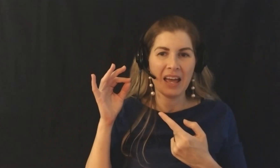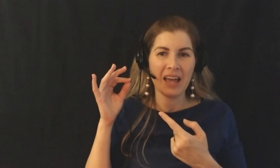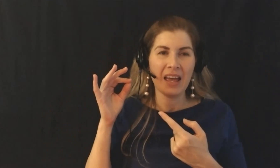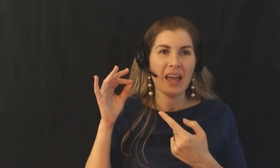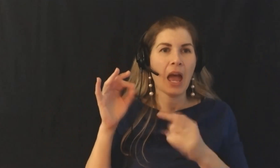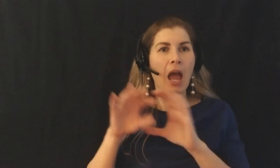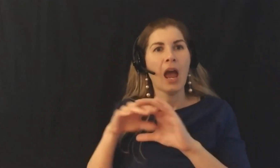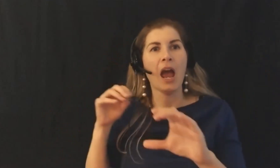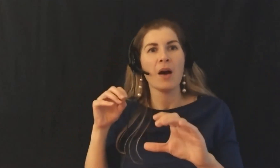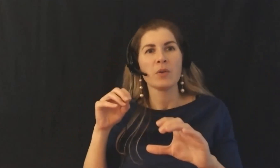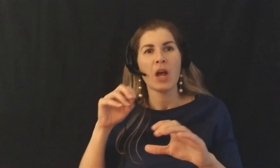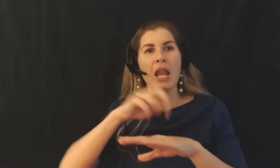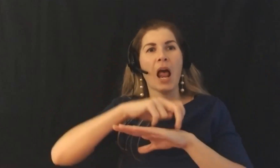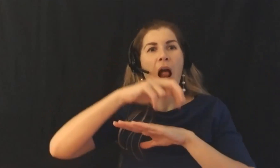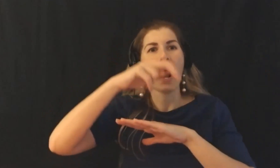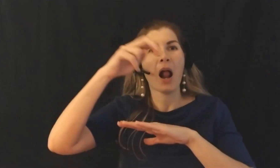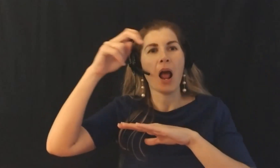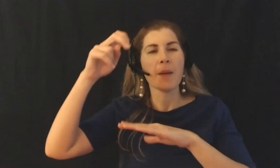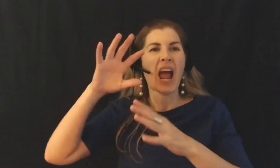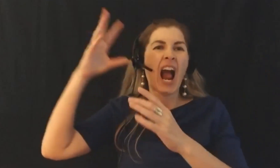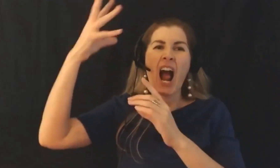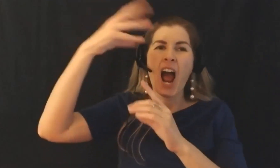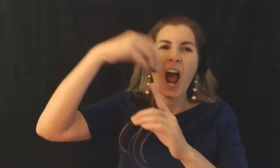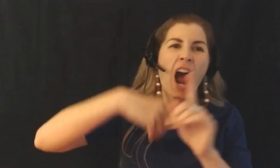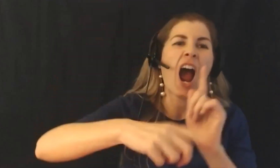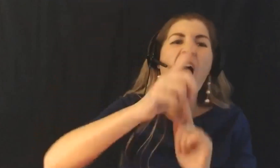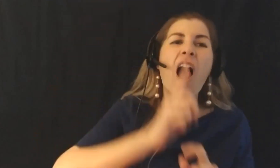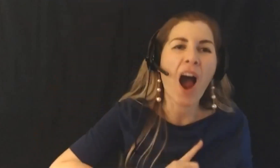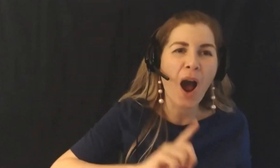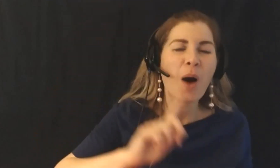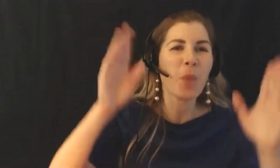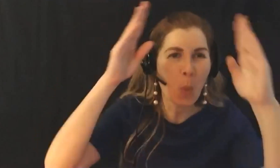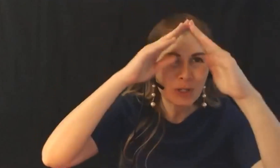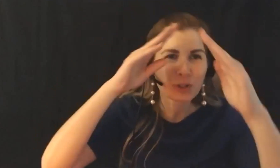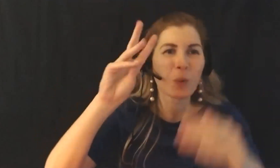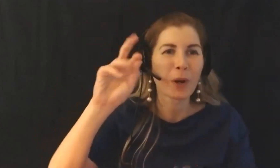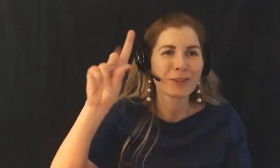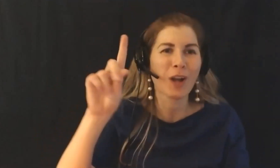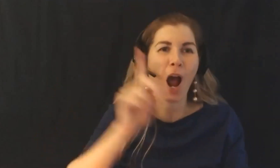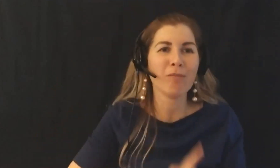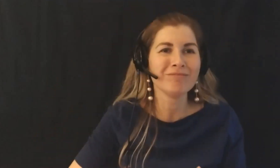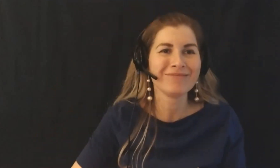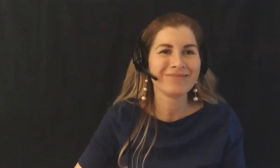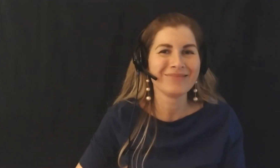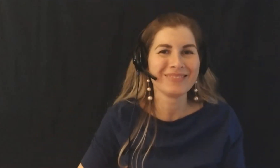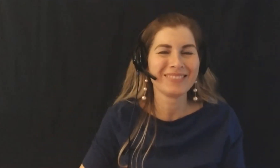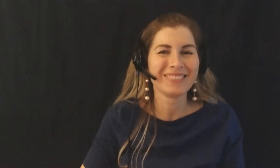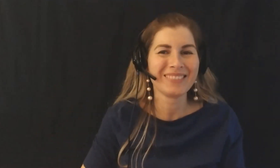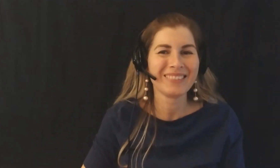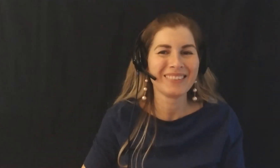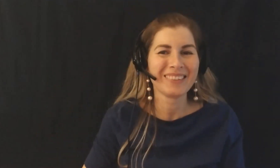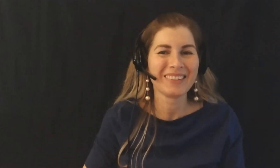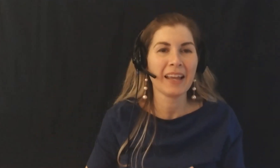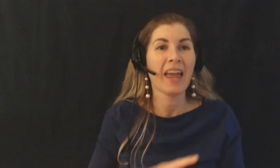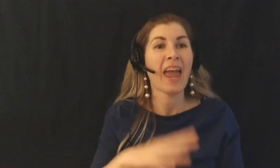water and devoured the wizard. Oh. And as mice